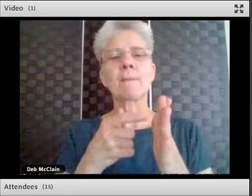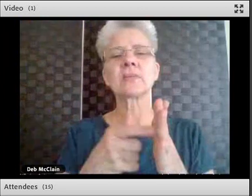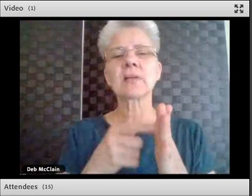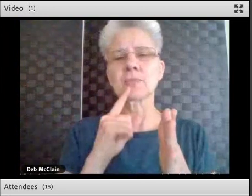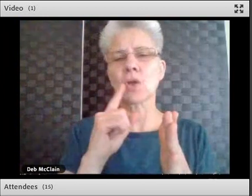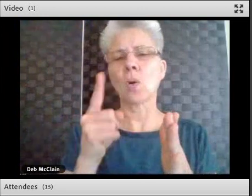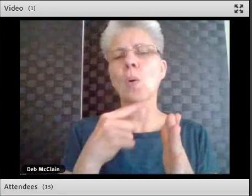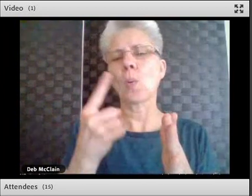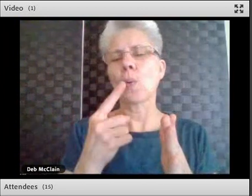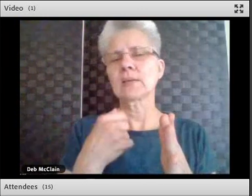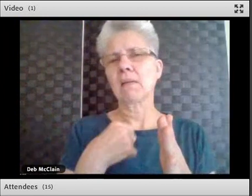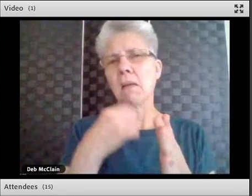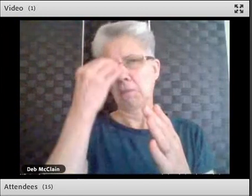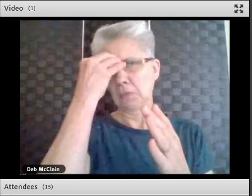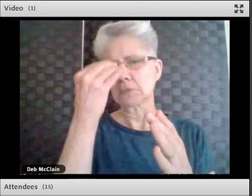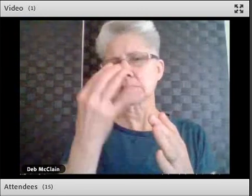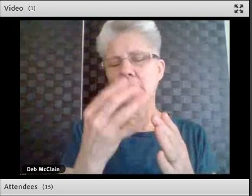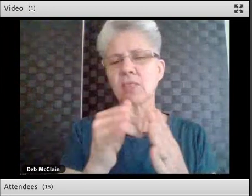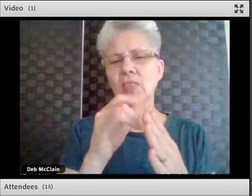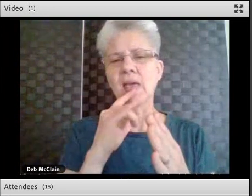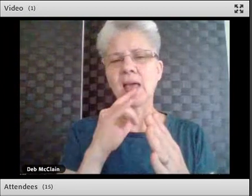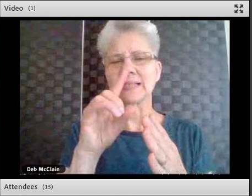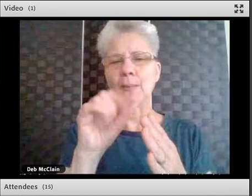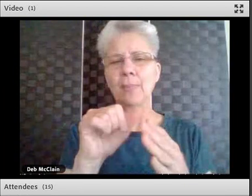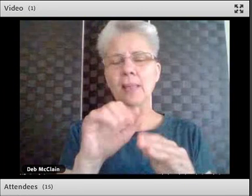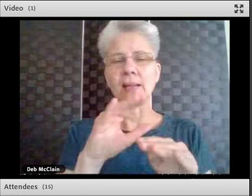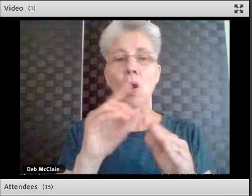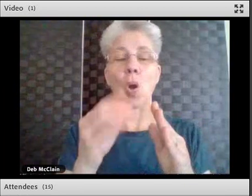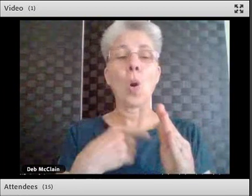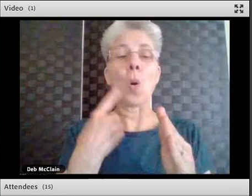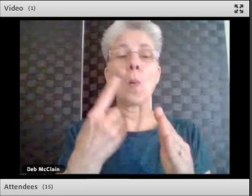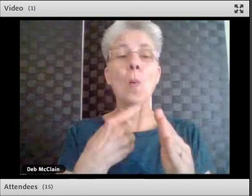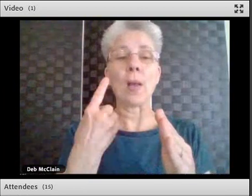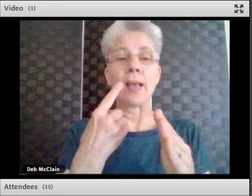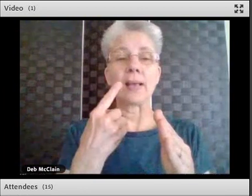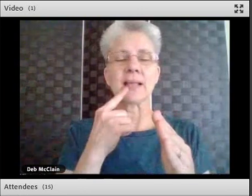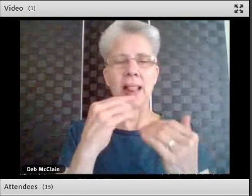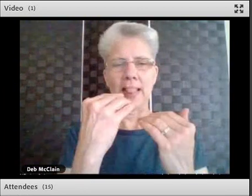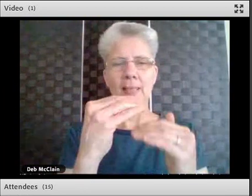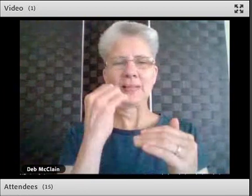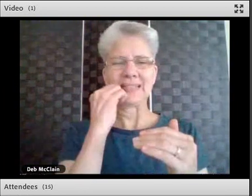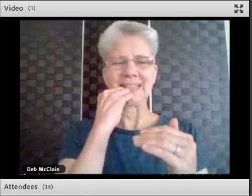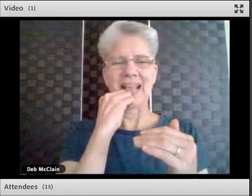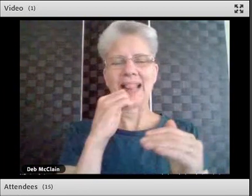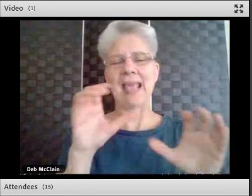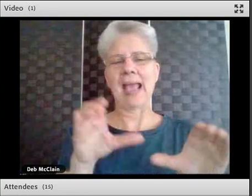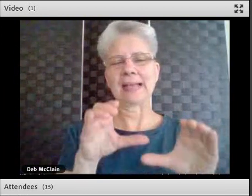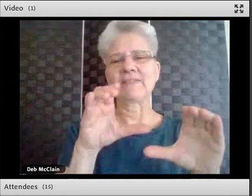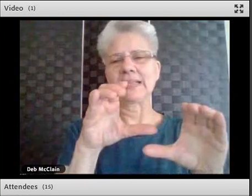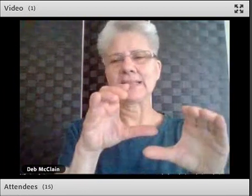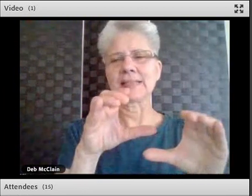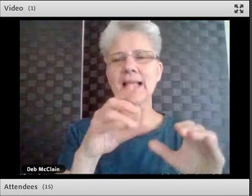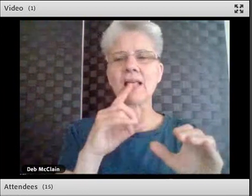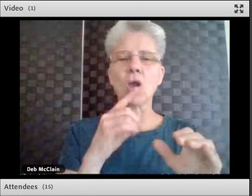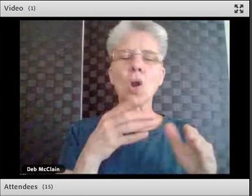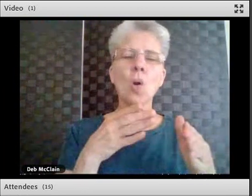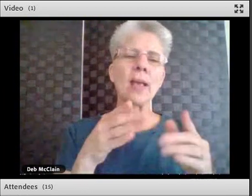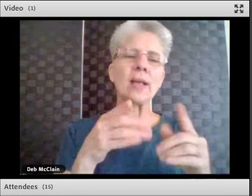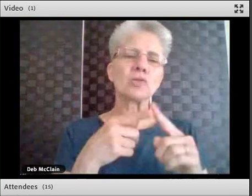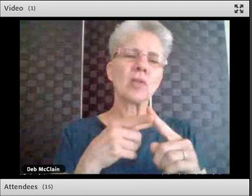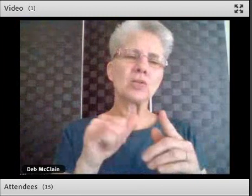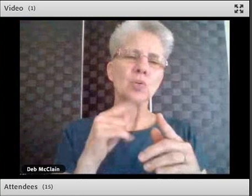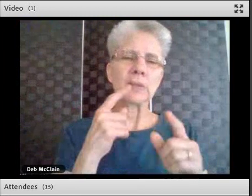or always. And I would say a disability almost always limits daily activities. And there are ways